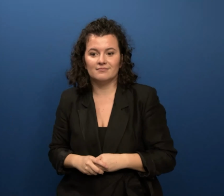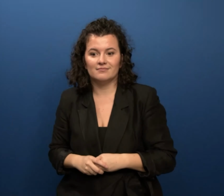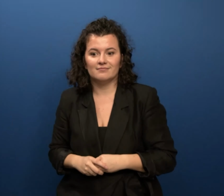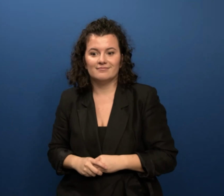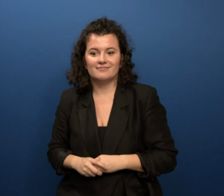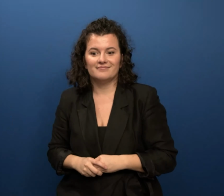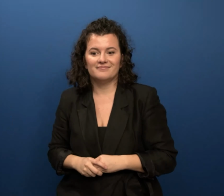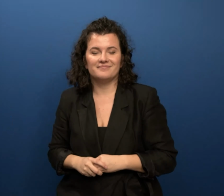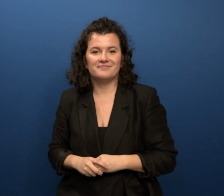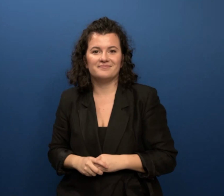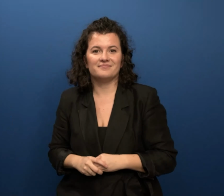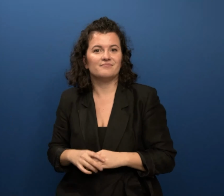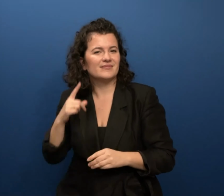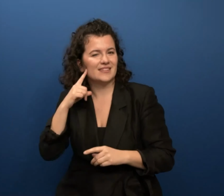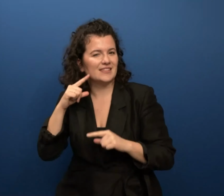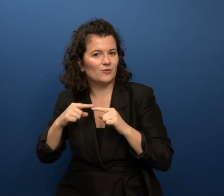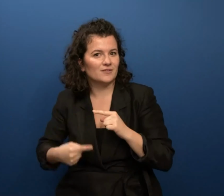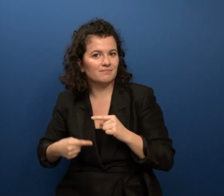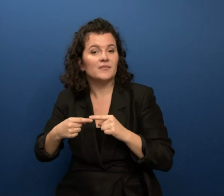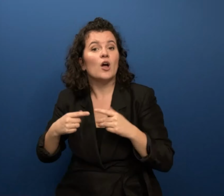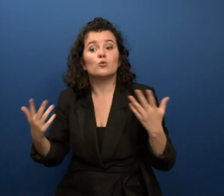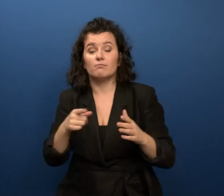that deaf cannot participate in audio and video